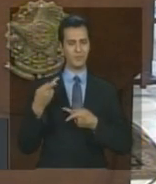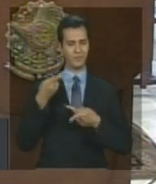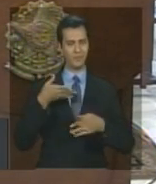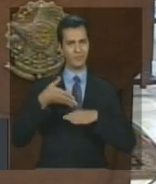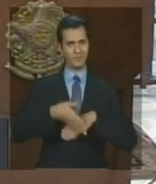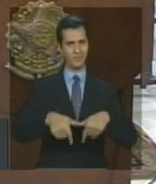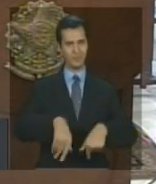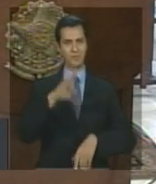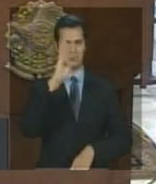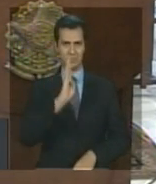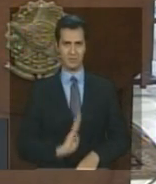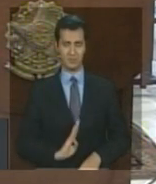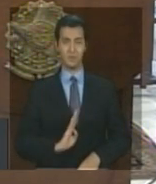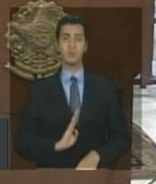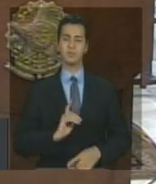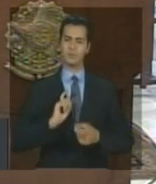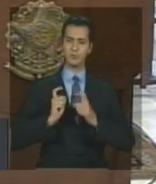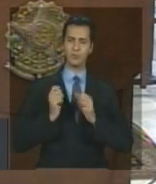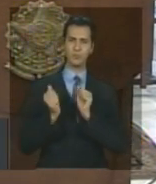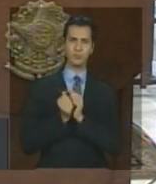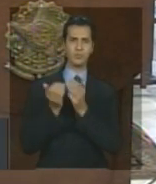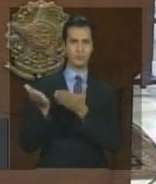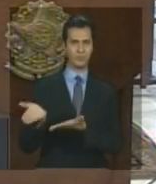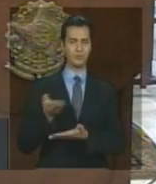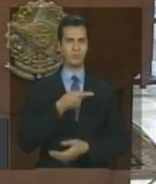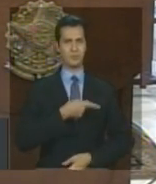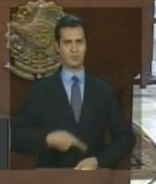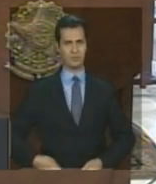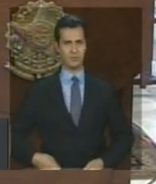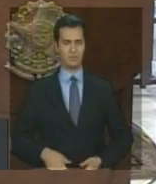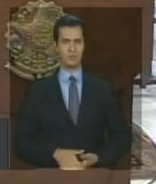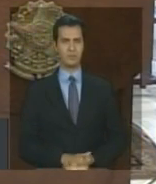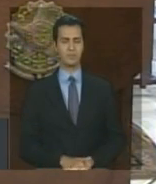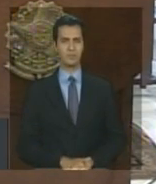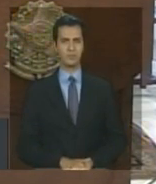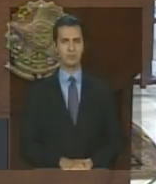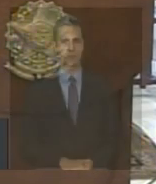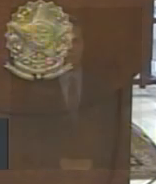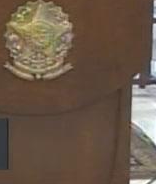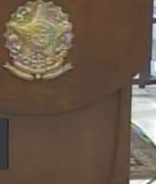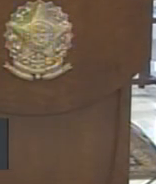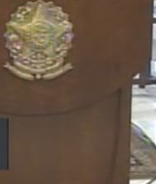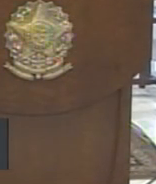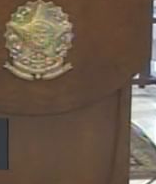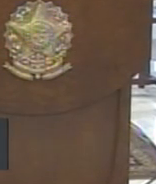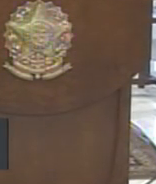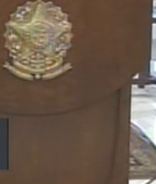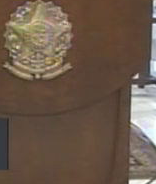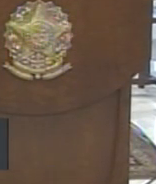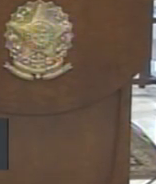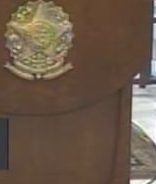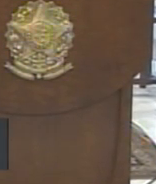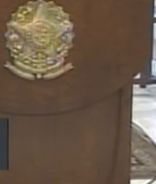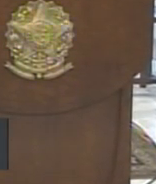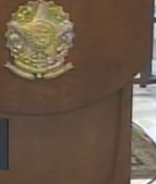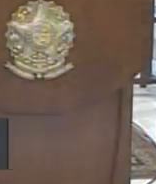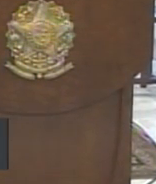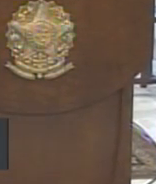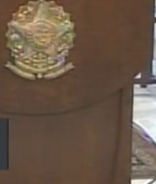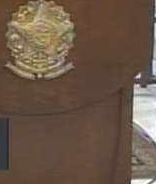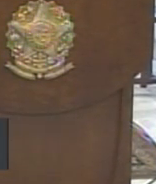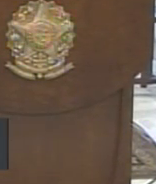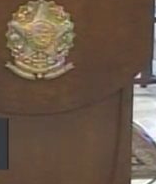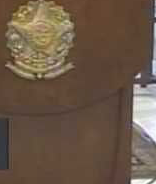aqui participando dessa reunião com a senhora. As I indicated during our very warm and thoughtful